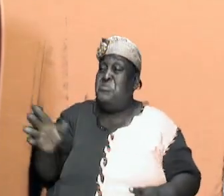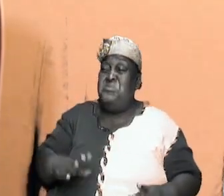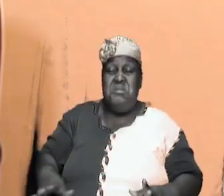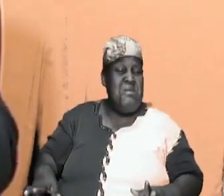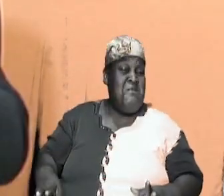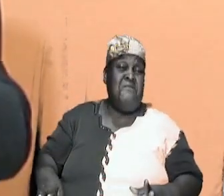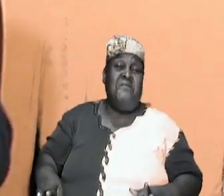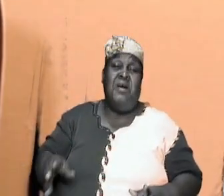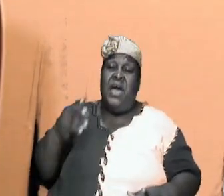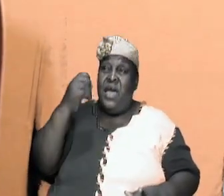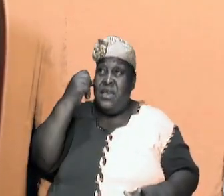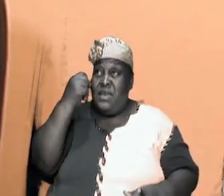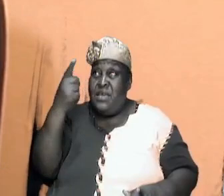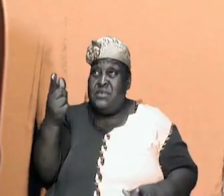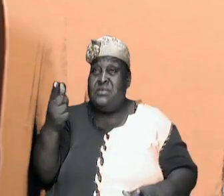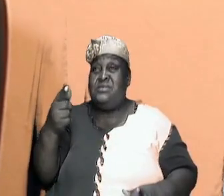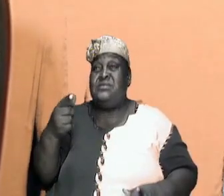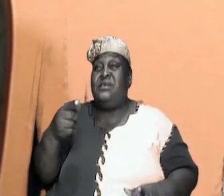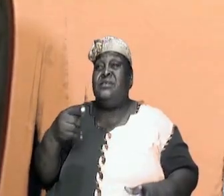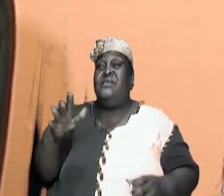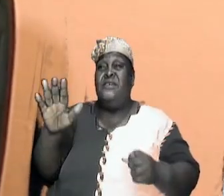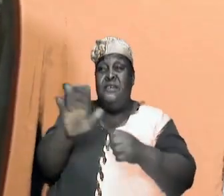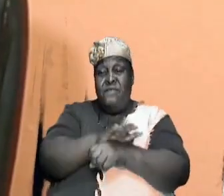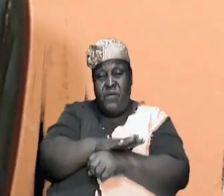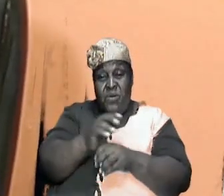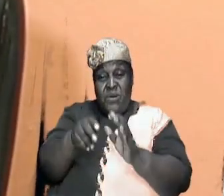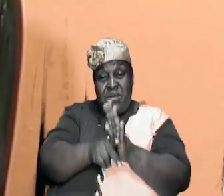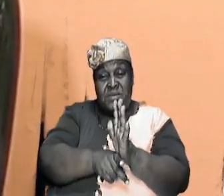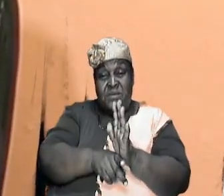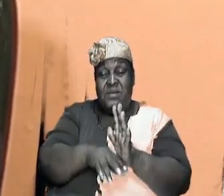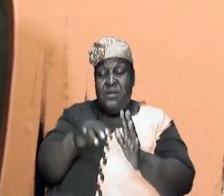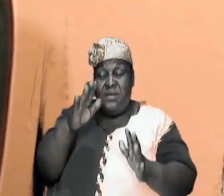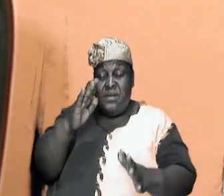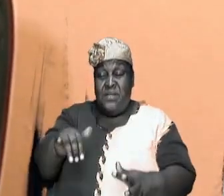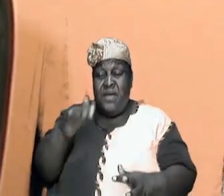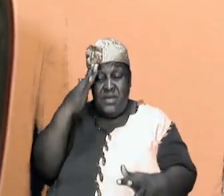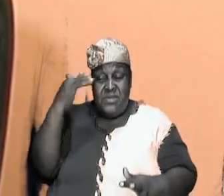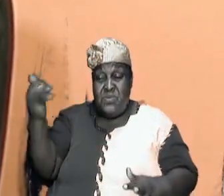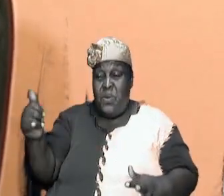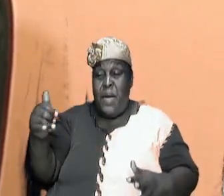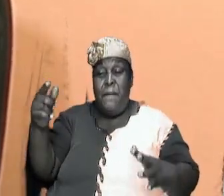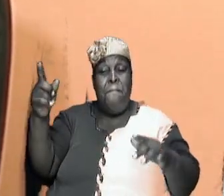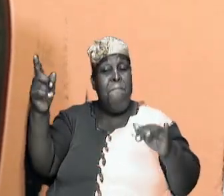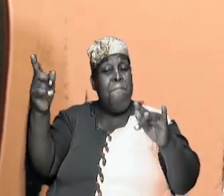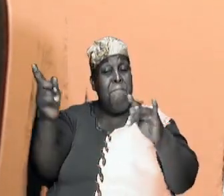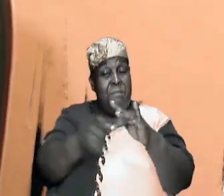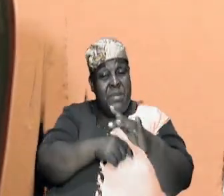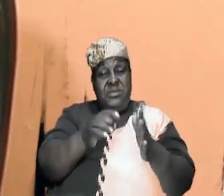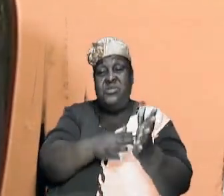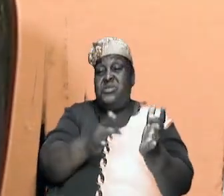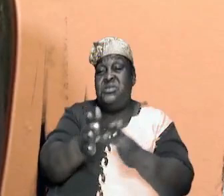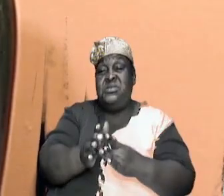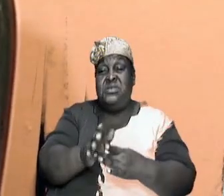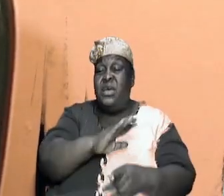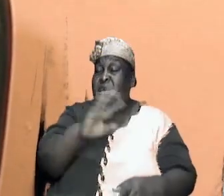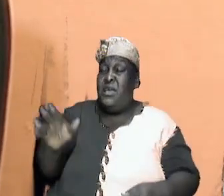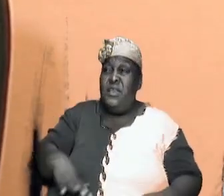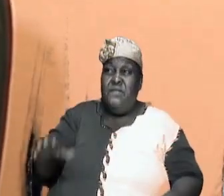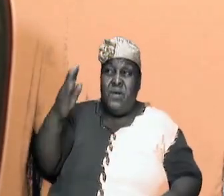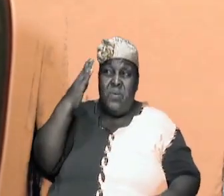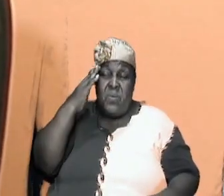behind it. And so that is why they missed Jesus, or they didn't recognize him